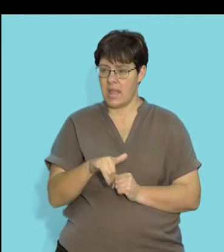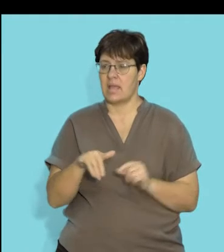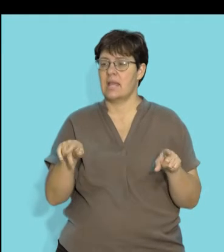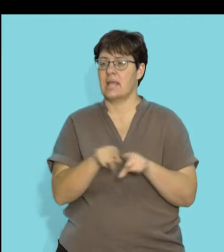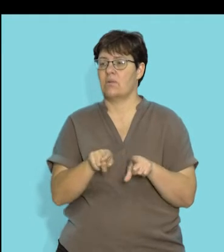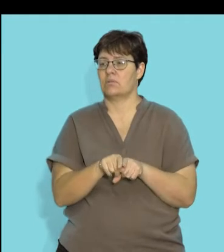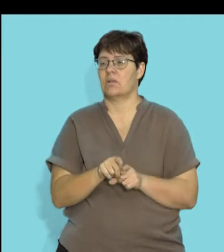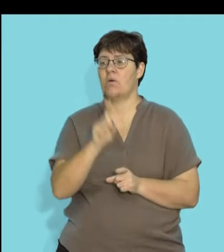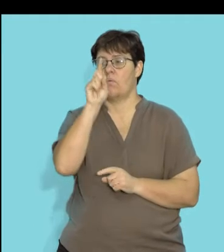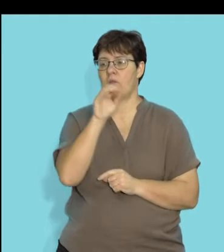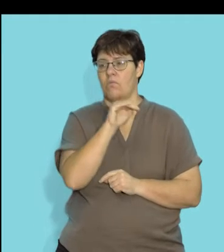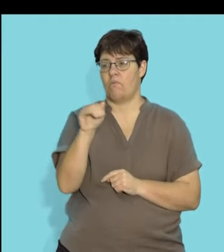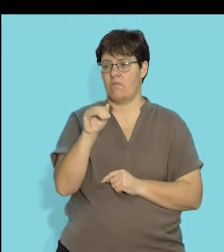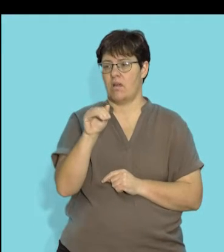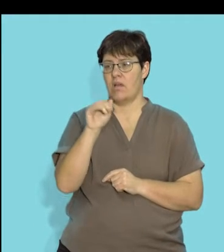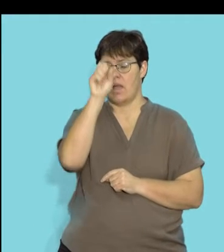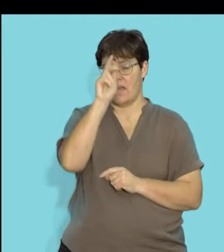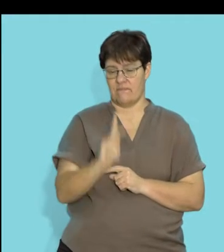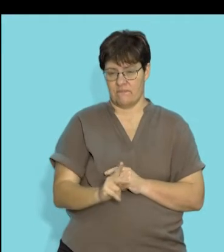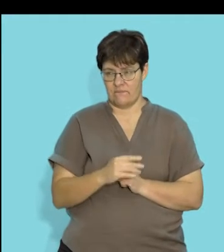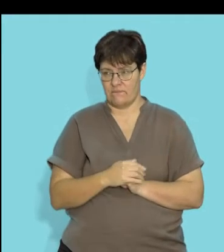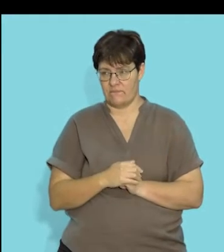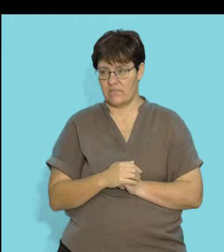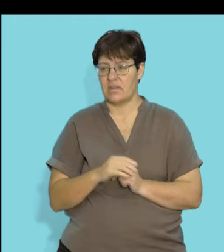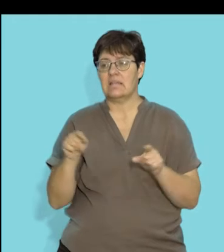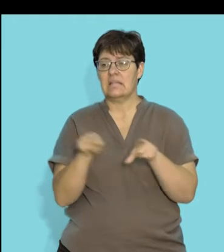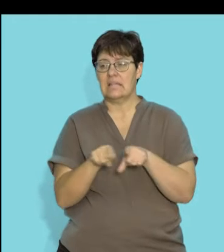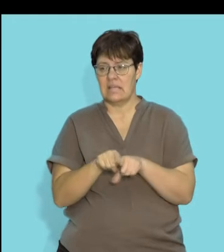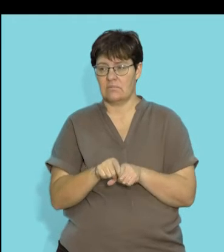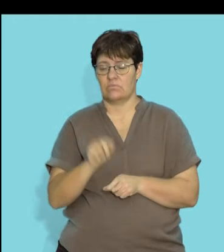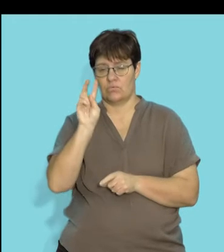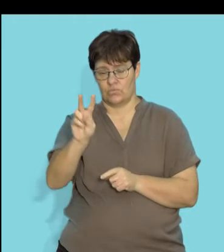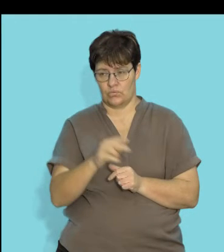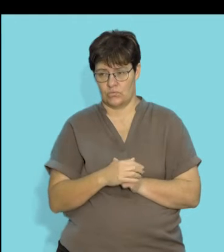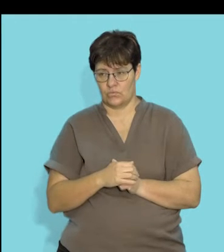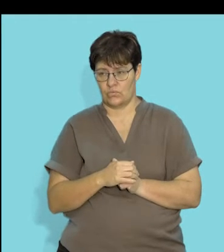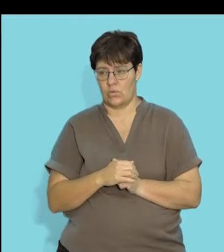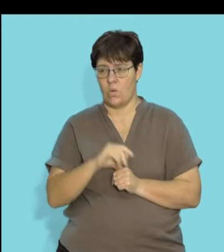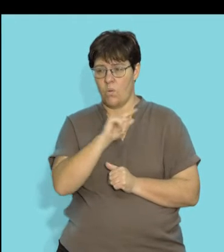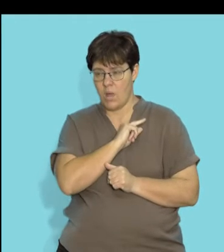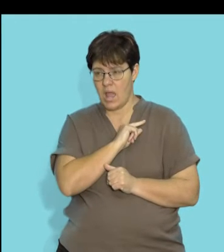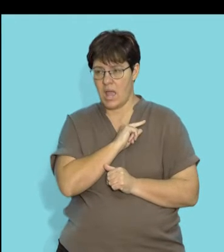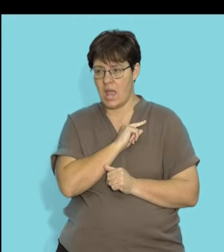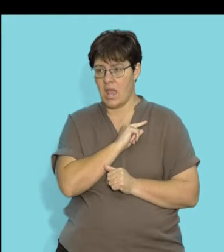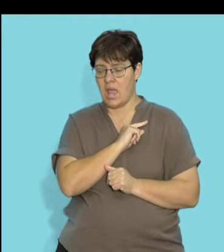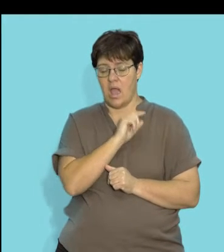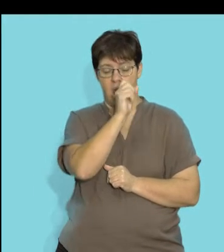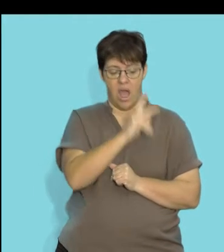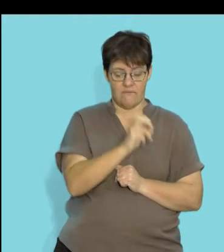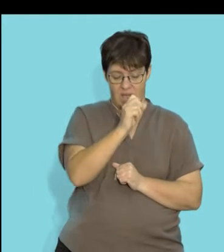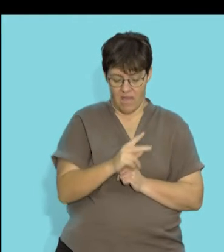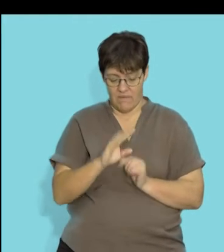will be equals to 1 over a half, which is equals to 2, right? Because there's 2 halves in